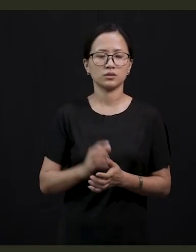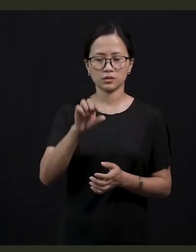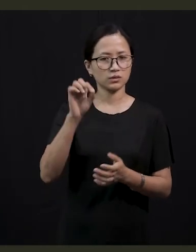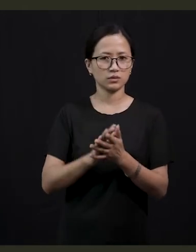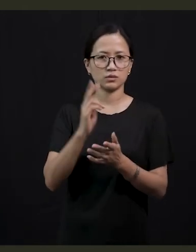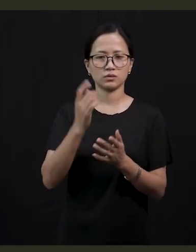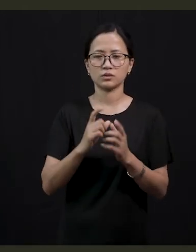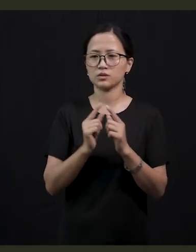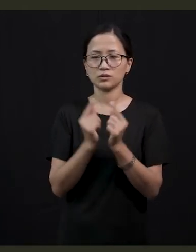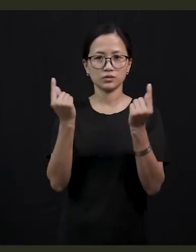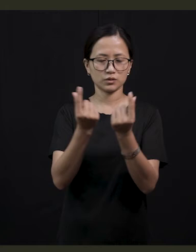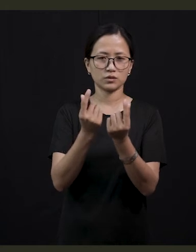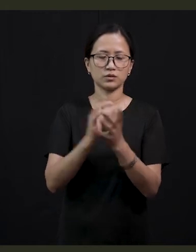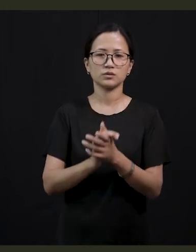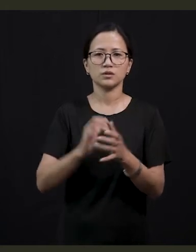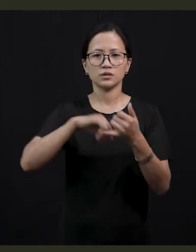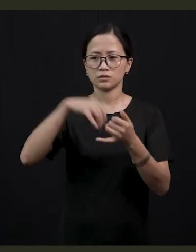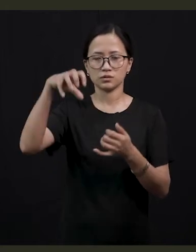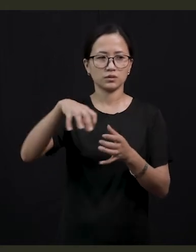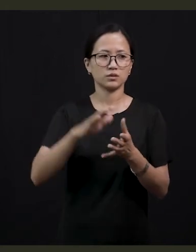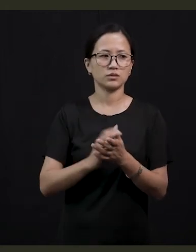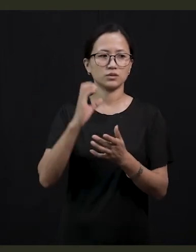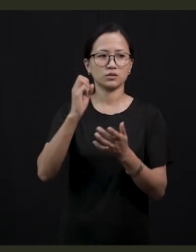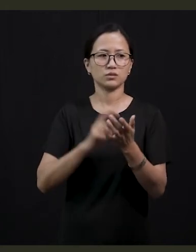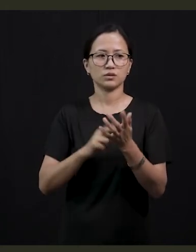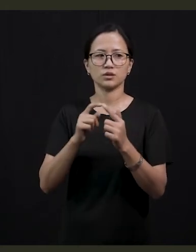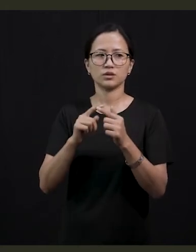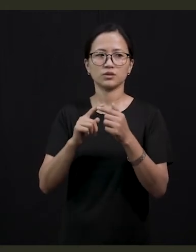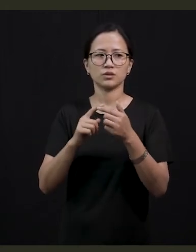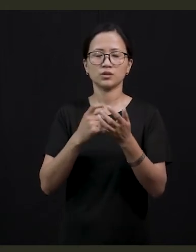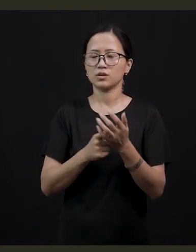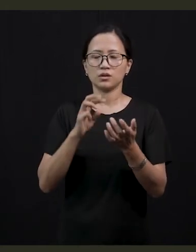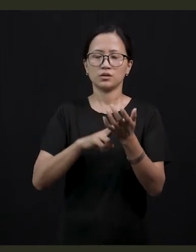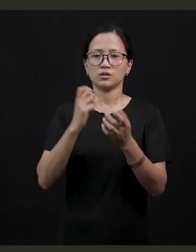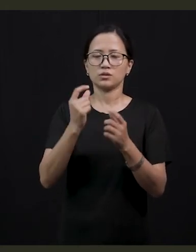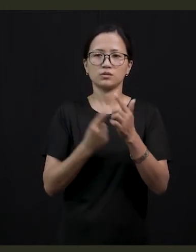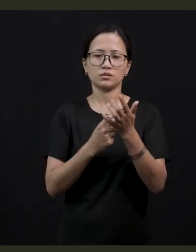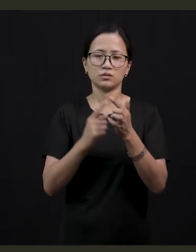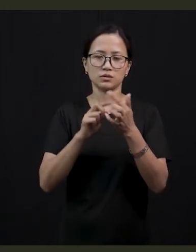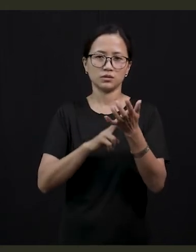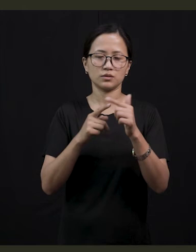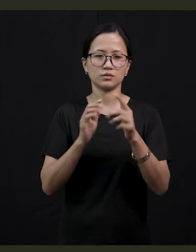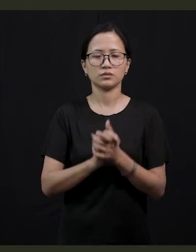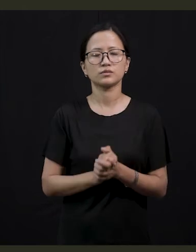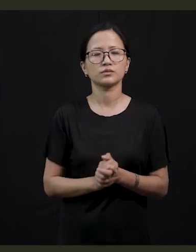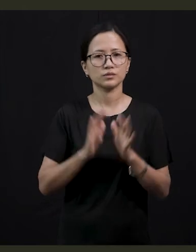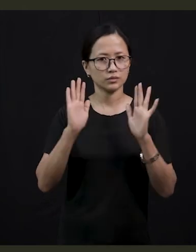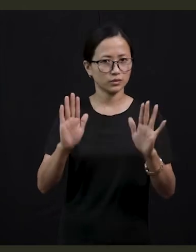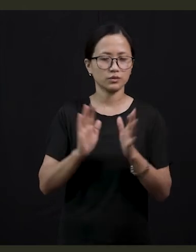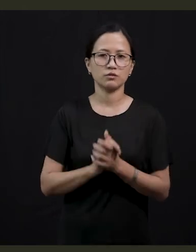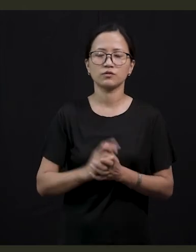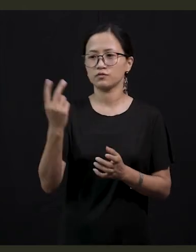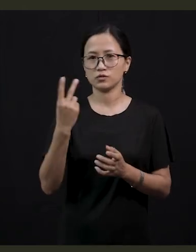list: union, state and concurrent list. So union list, the subjects only the government of India will make. State list, like you have